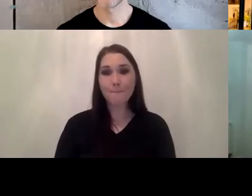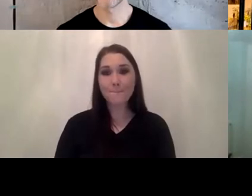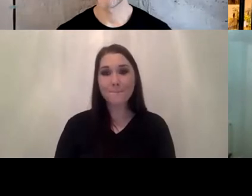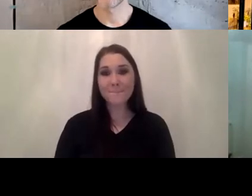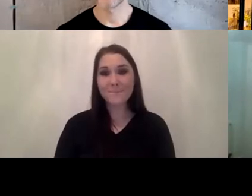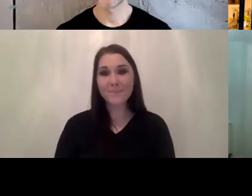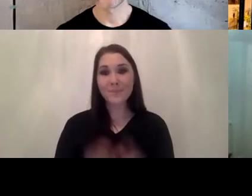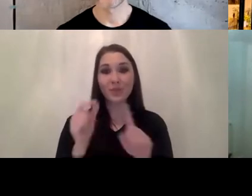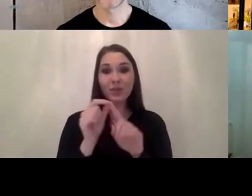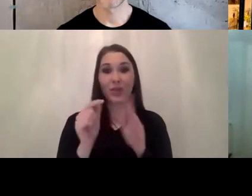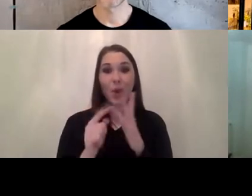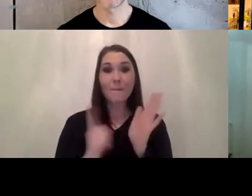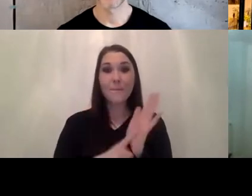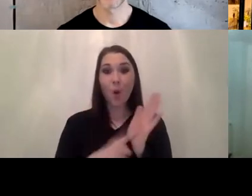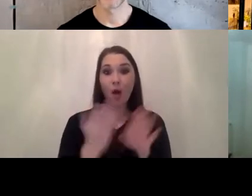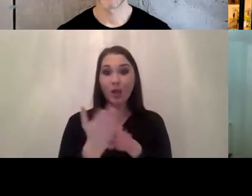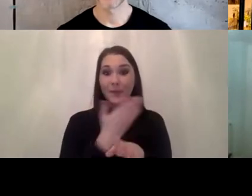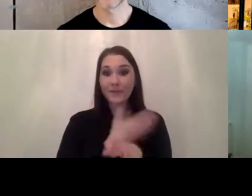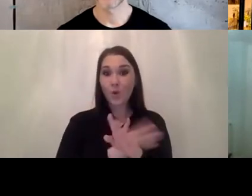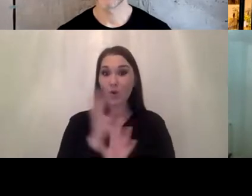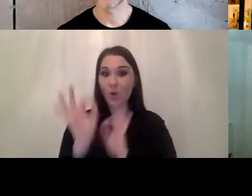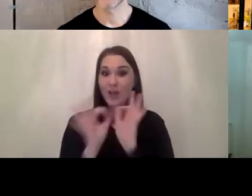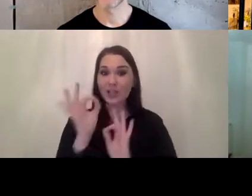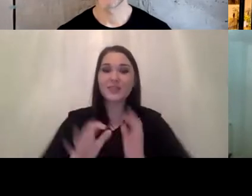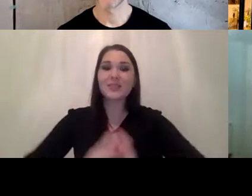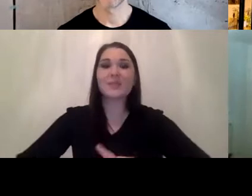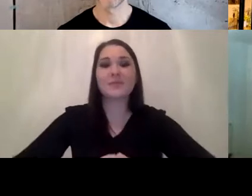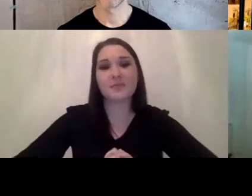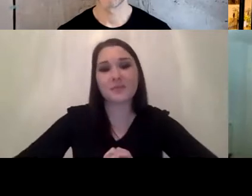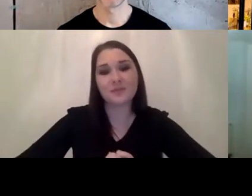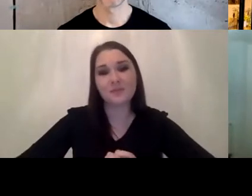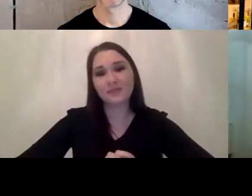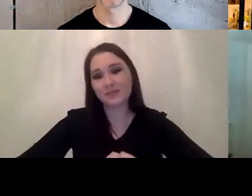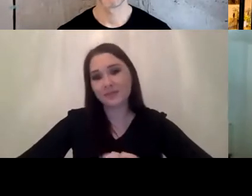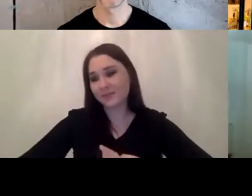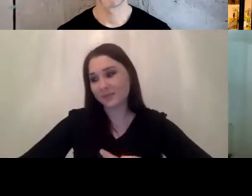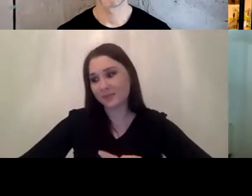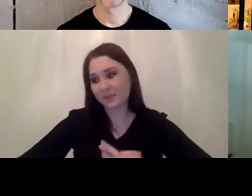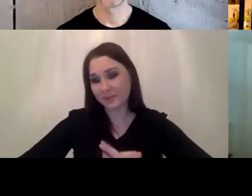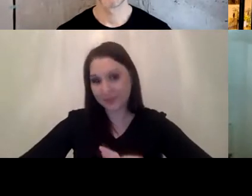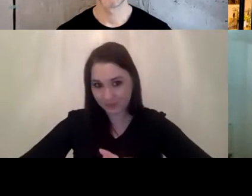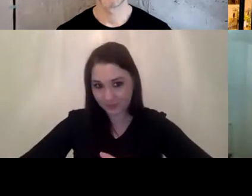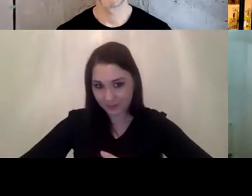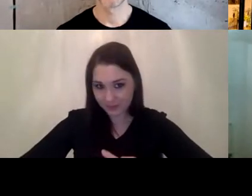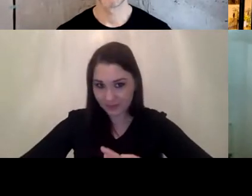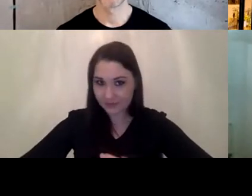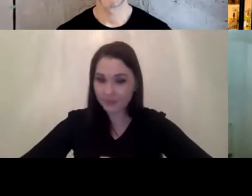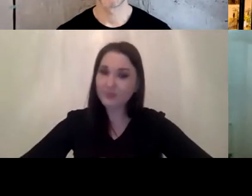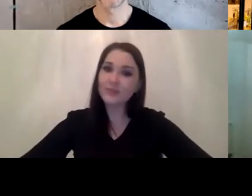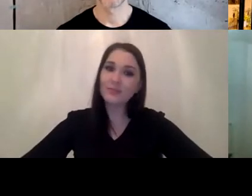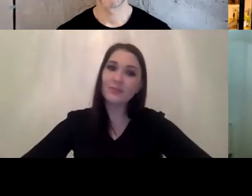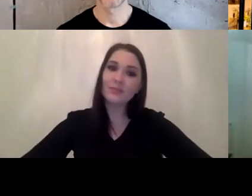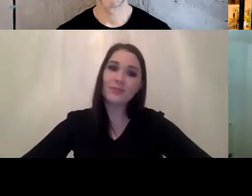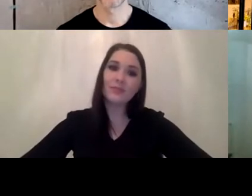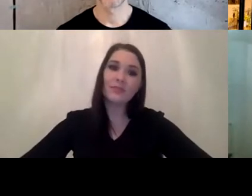poll just before we go into the questions, so everyone can answer that. So the poll, if for those, it is,